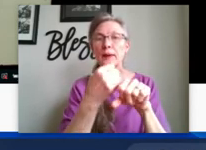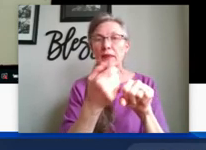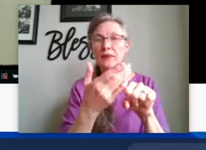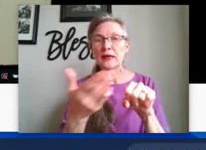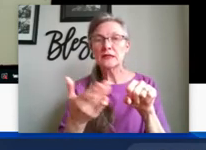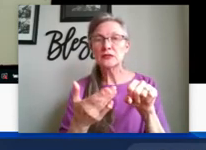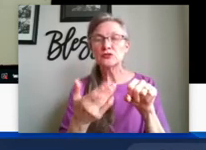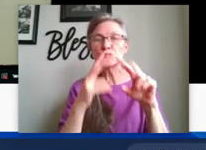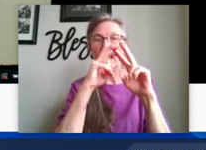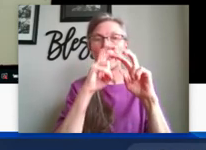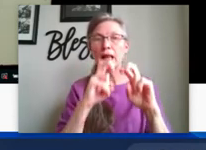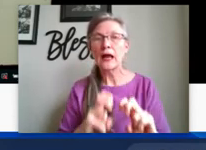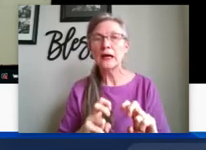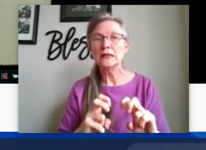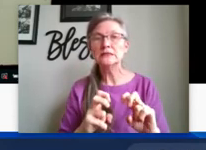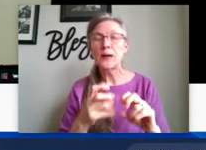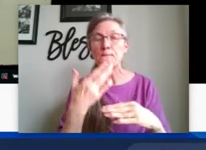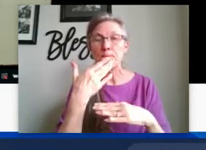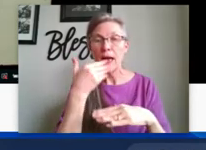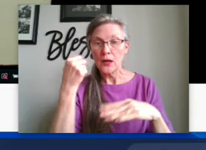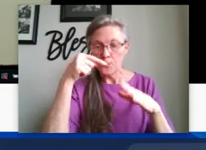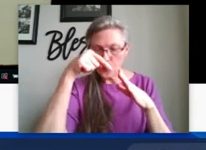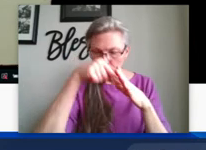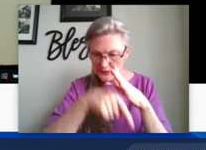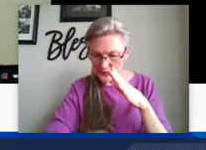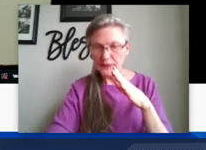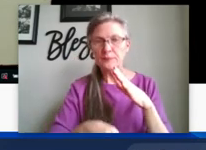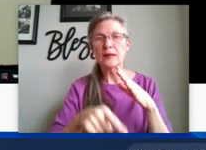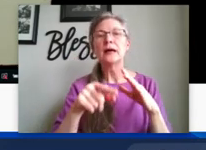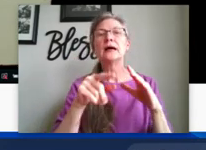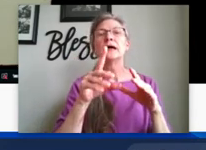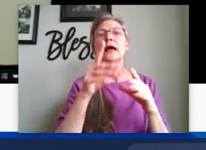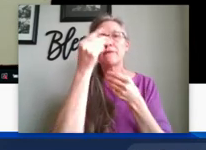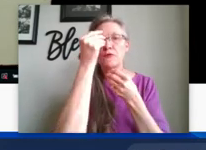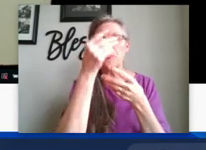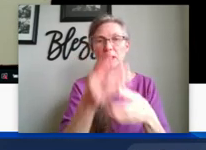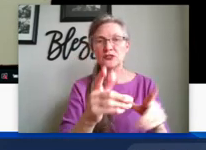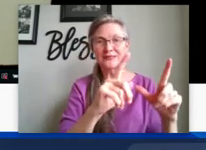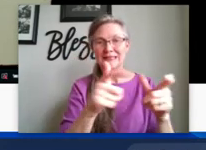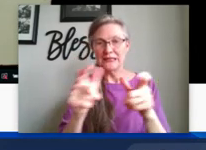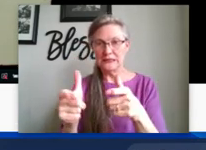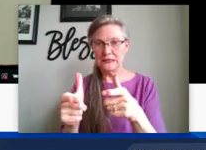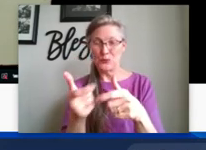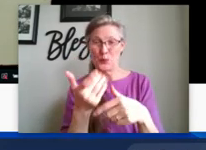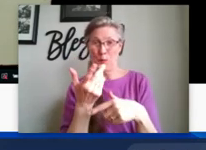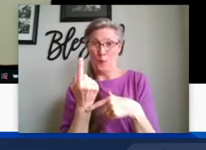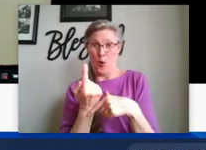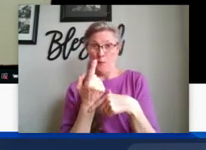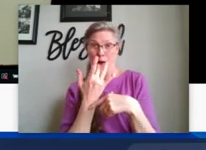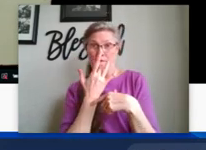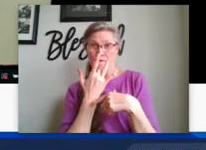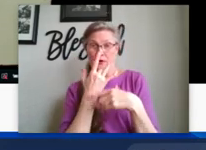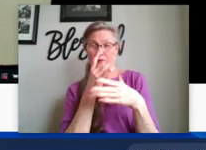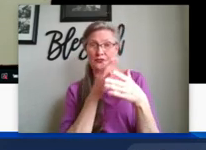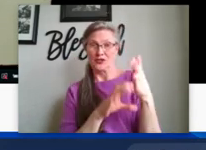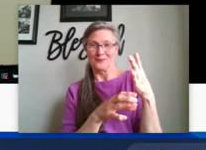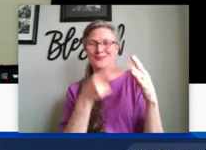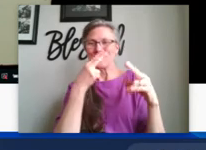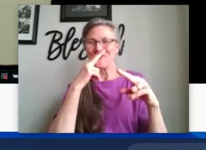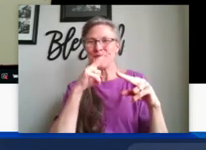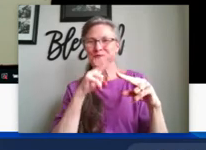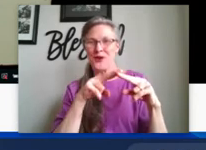closely and more in depth than we've been able to in previous chapters. So this is actually one of my favorite lessons or favorite chapters. It's really fun.